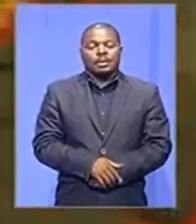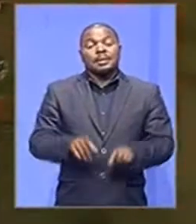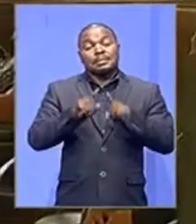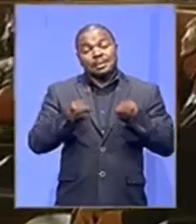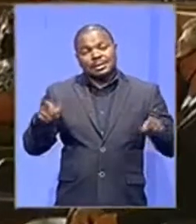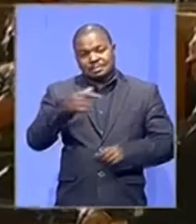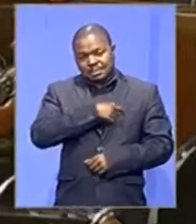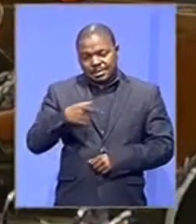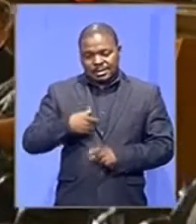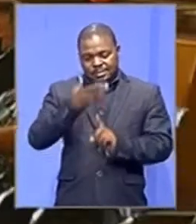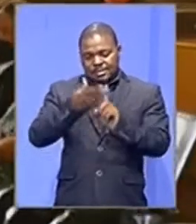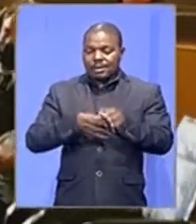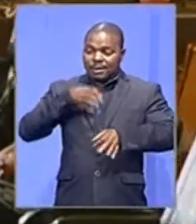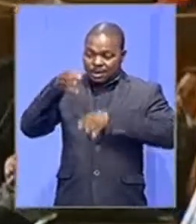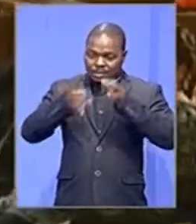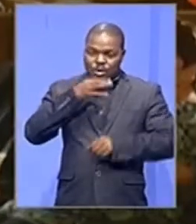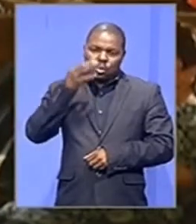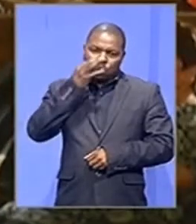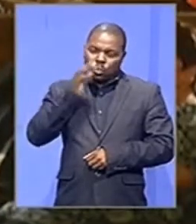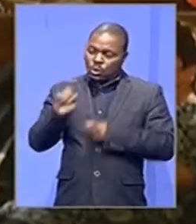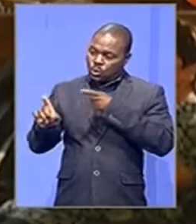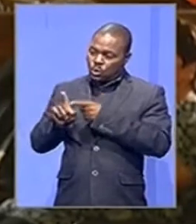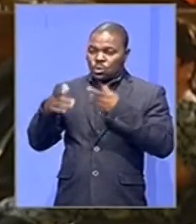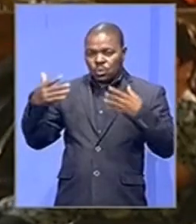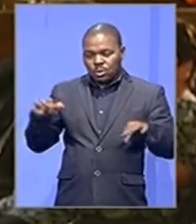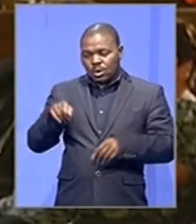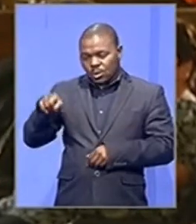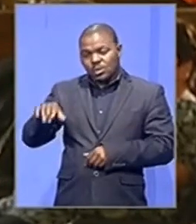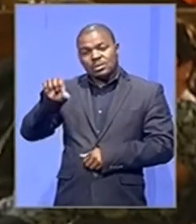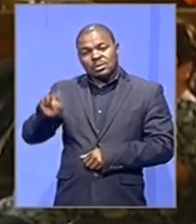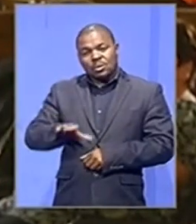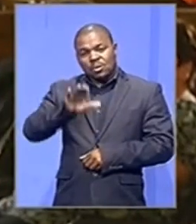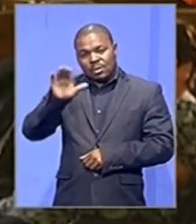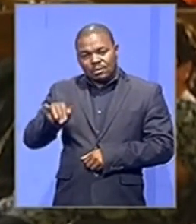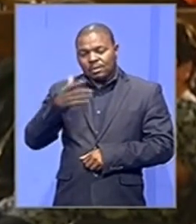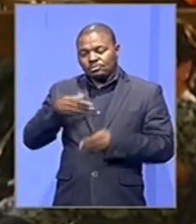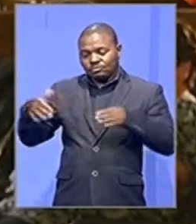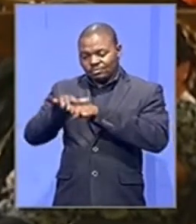bokhutlong Moporesidente o tlhalositse fa de Klerk a tshotswe teng fa Afrika Borwa e a robaditsweng mo go yone.